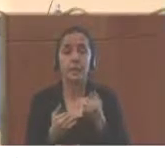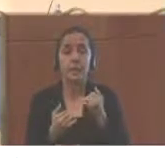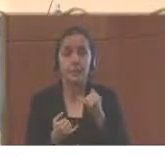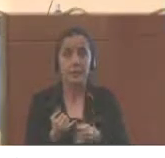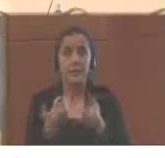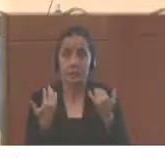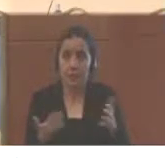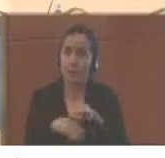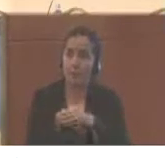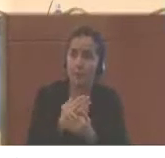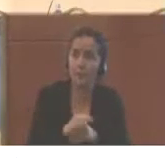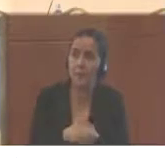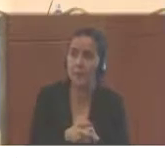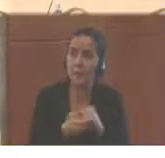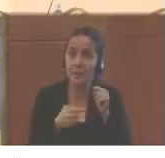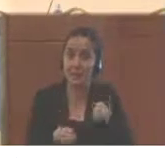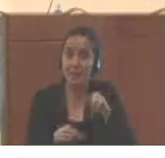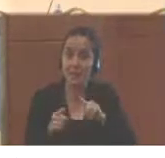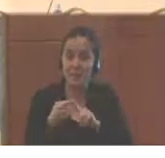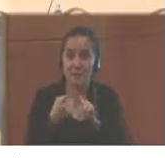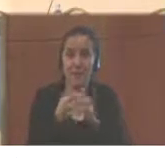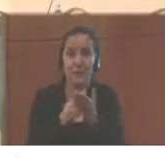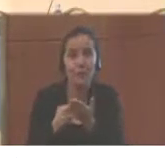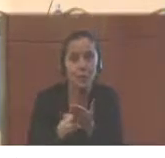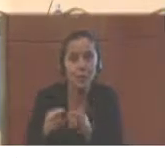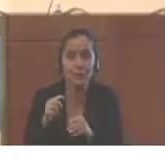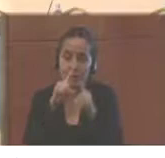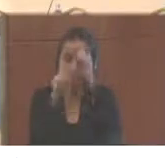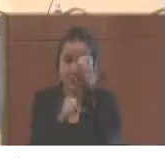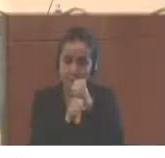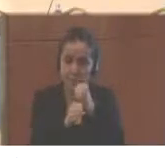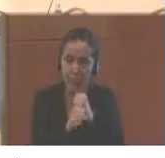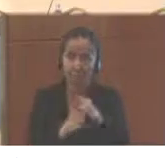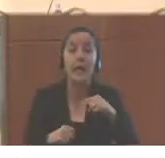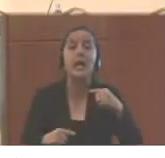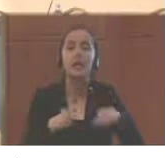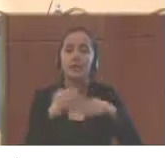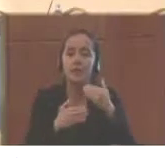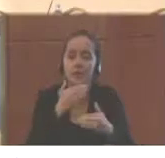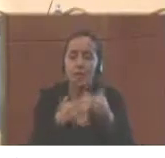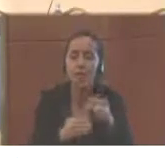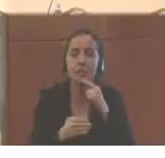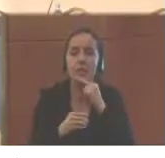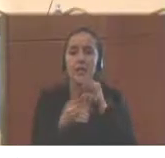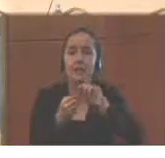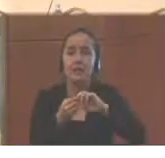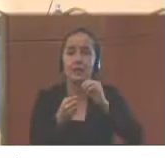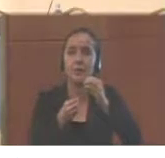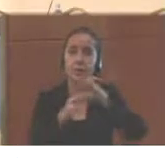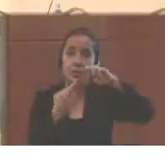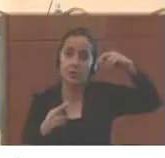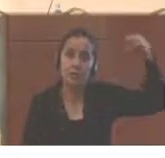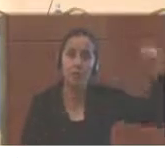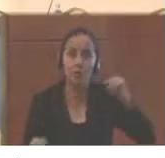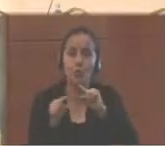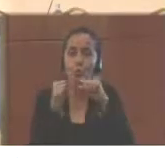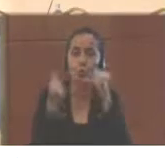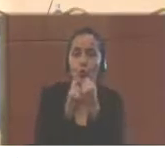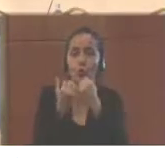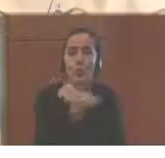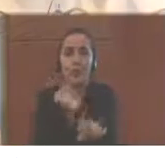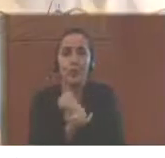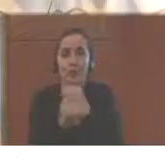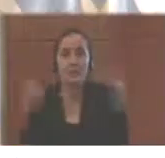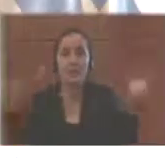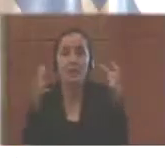the practical applications. And within the first work meeting, a consultation was made